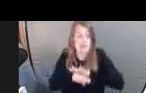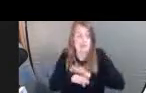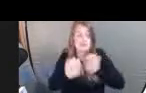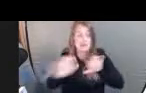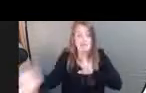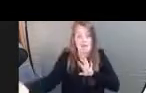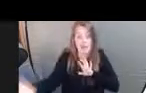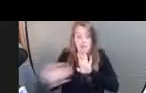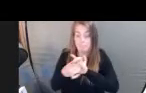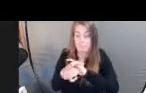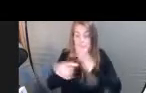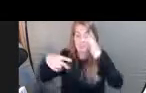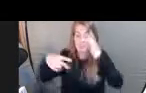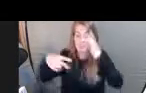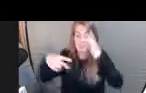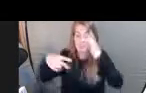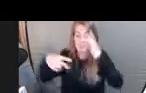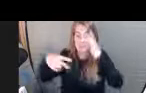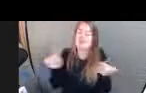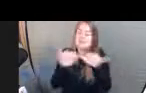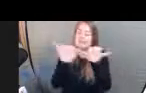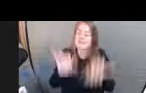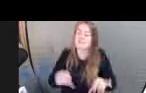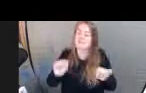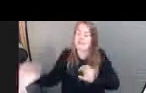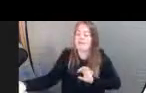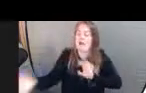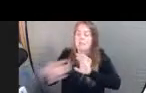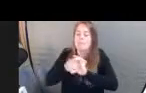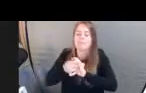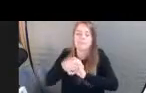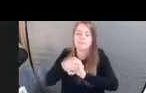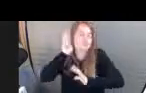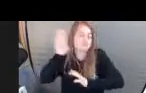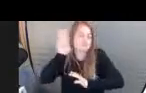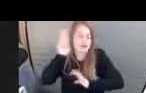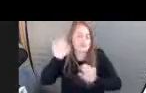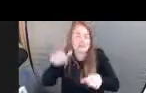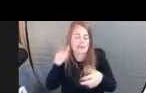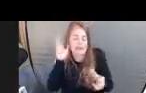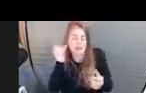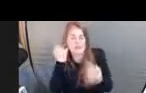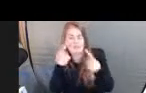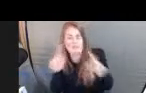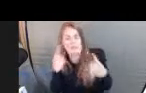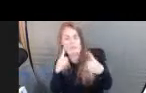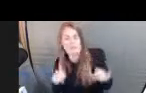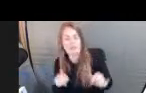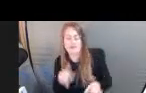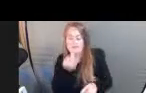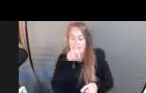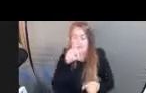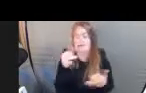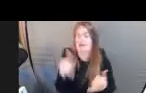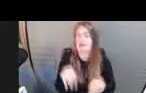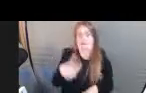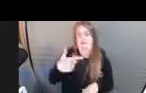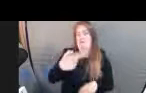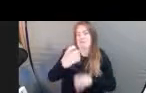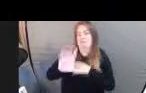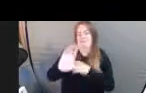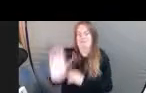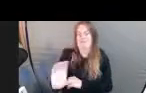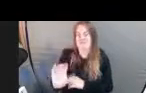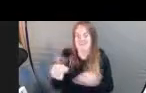have the PA system or announcements directly fed into your device. So we truly are getting into the 21st century here with some